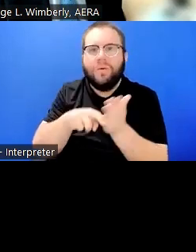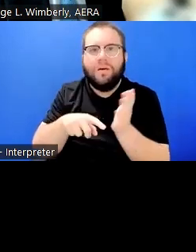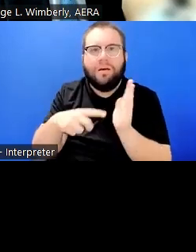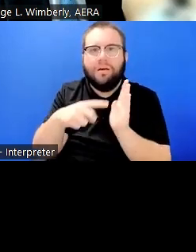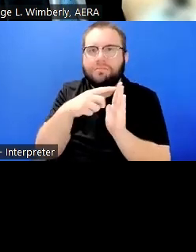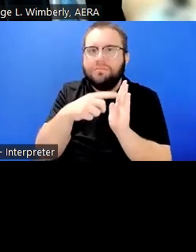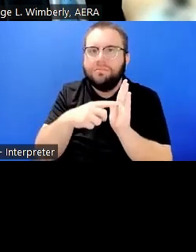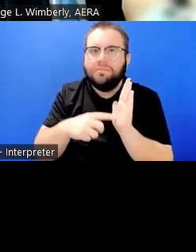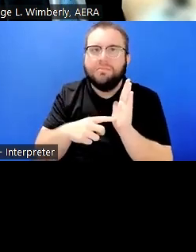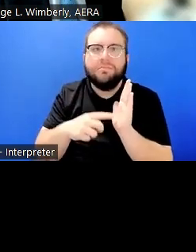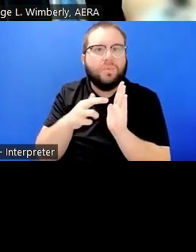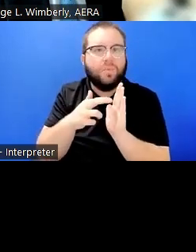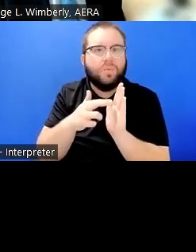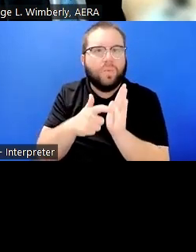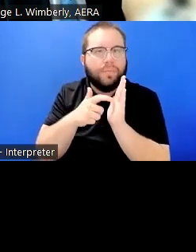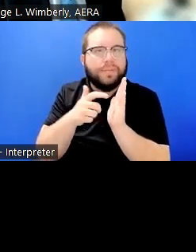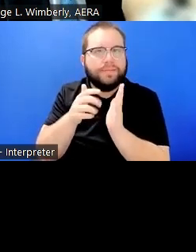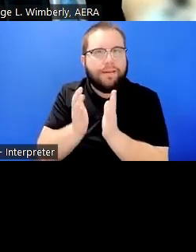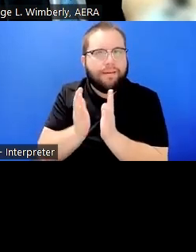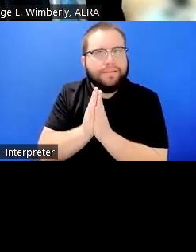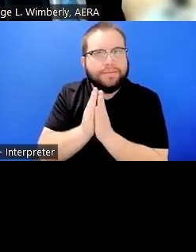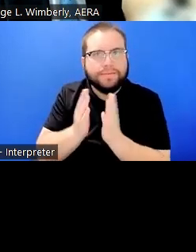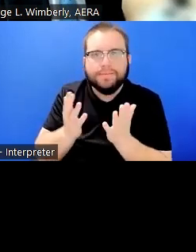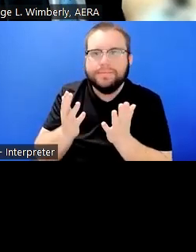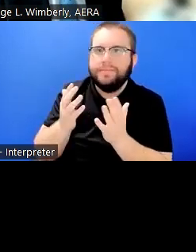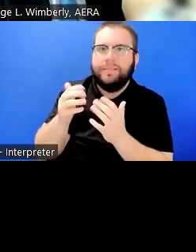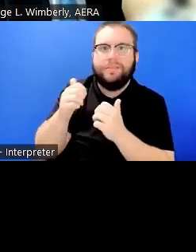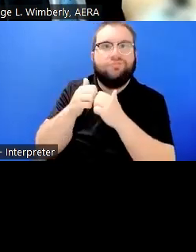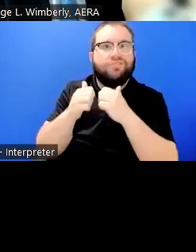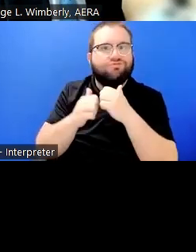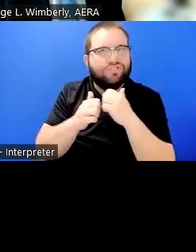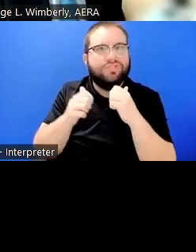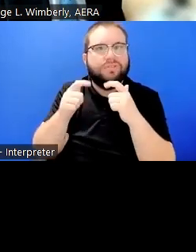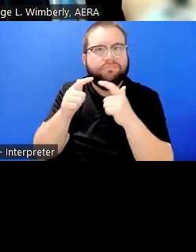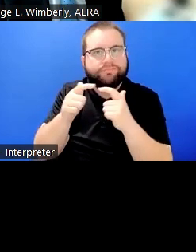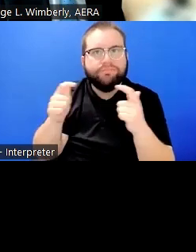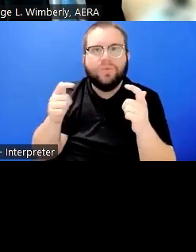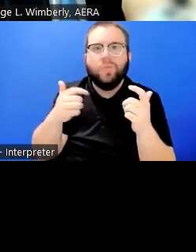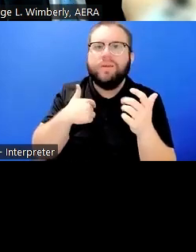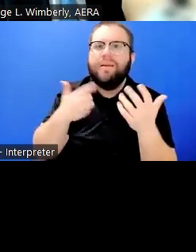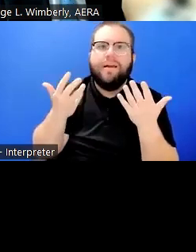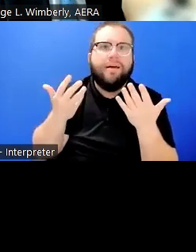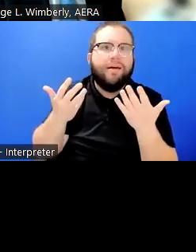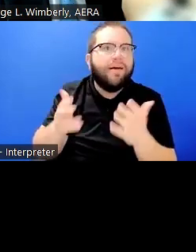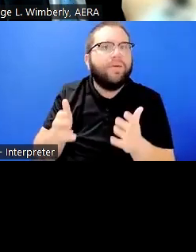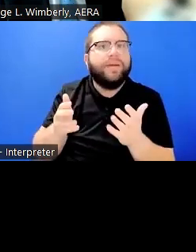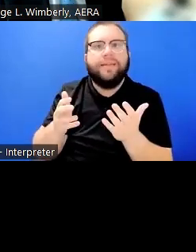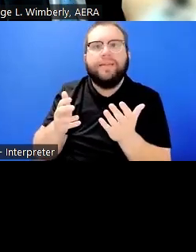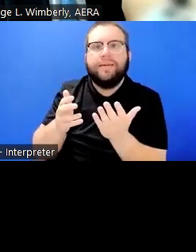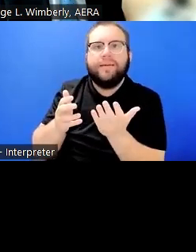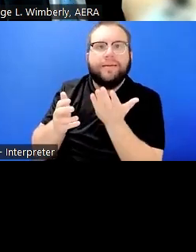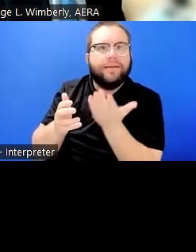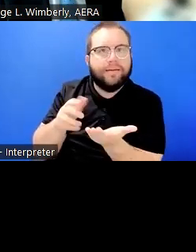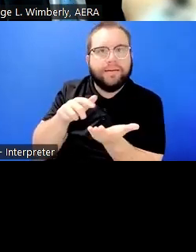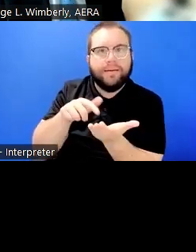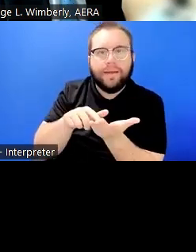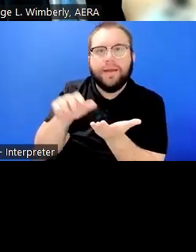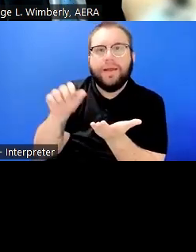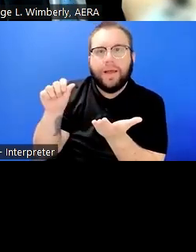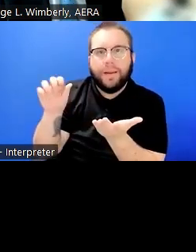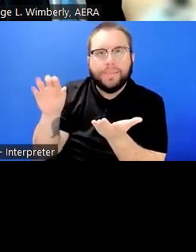as in terms of the structure. As we've gone through this with abstract and all the different